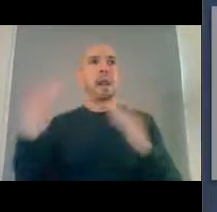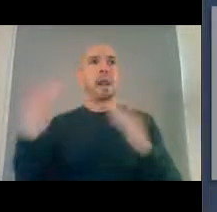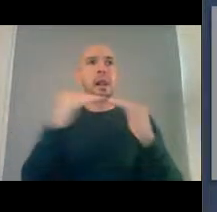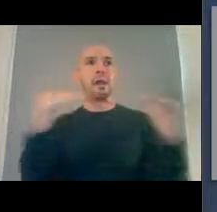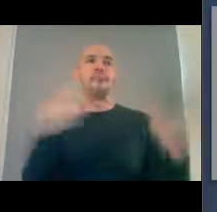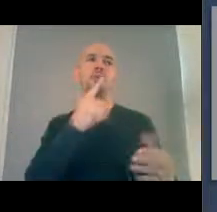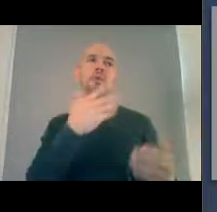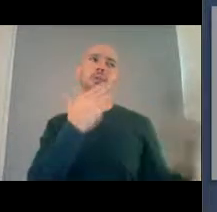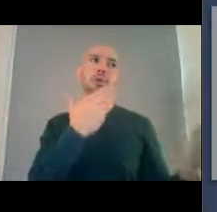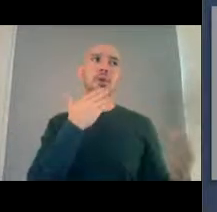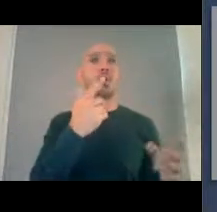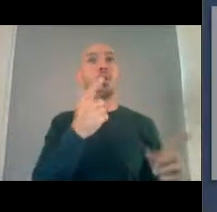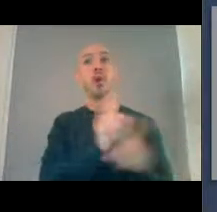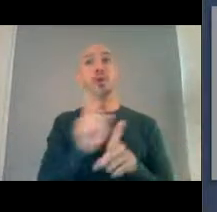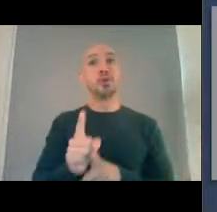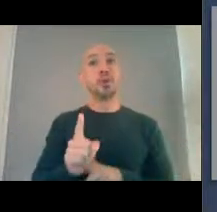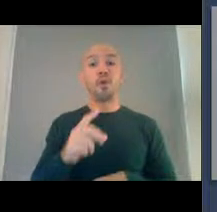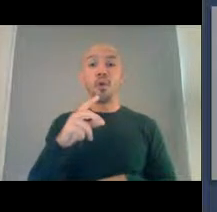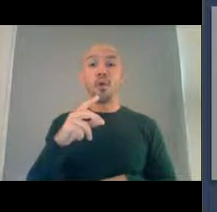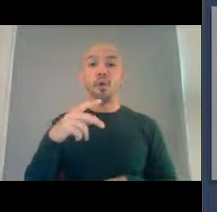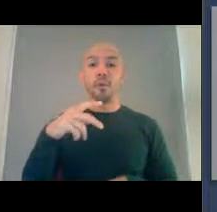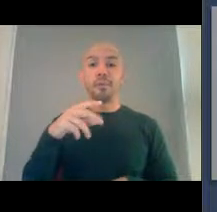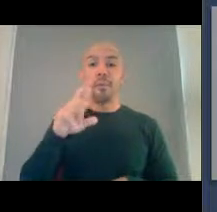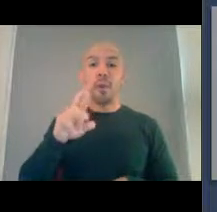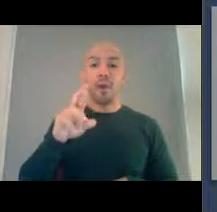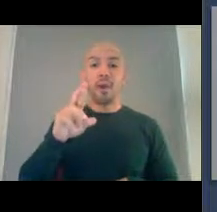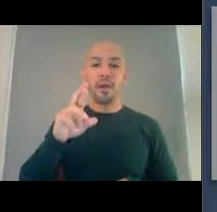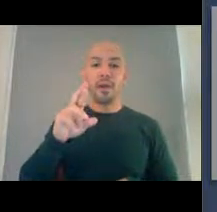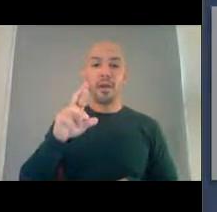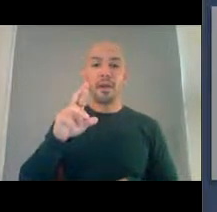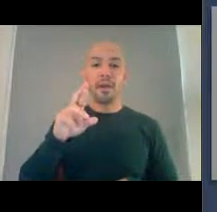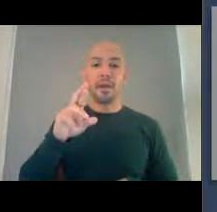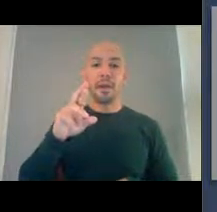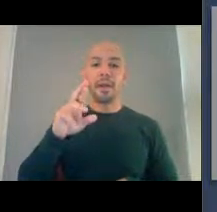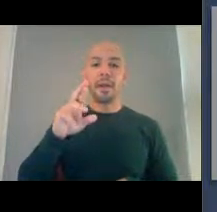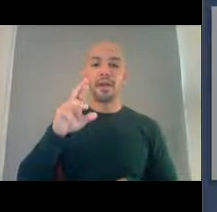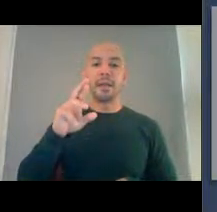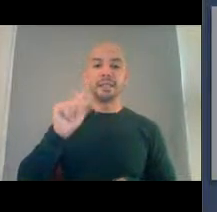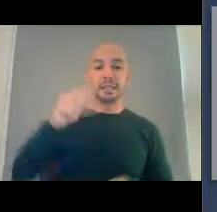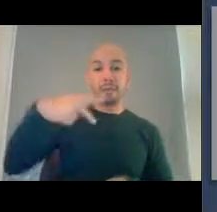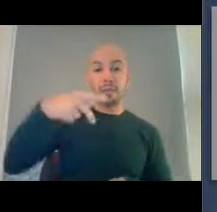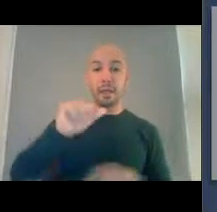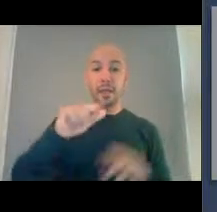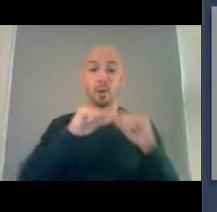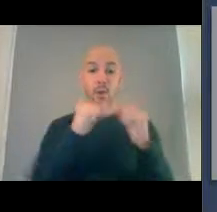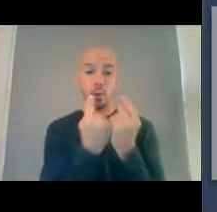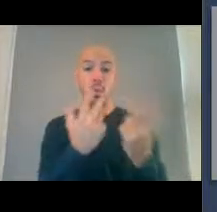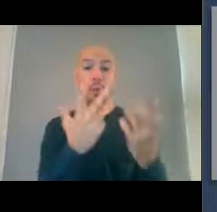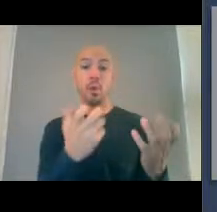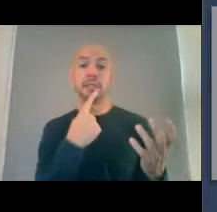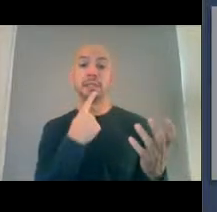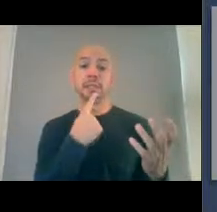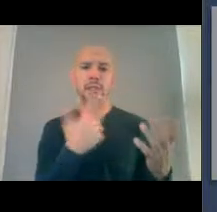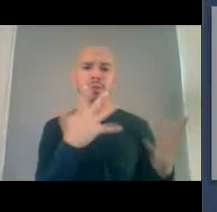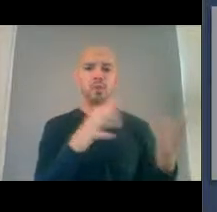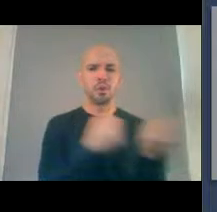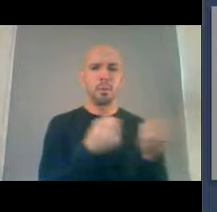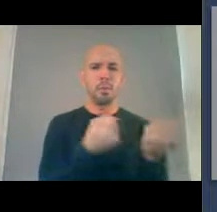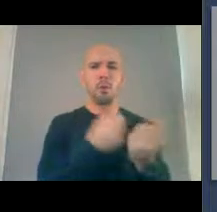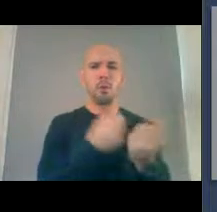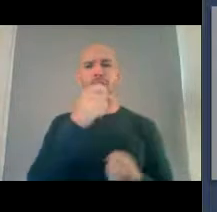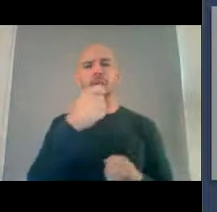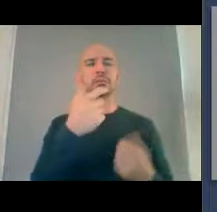rtepa group just wants to express uh support for the sb1 guidelines that are going to be uh considered later today